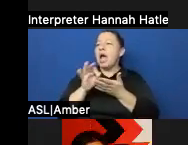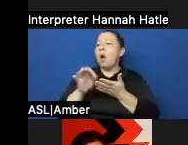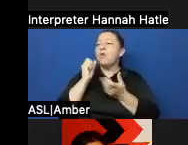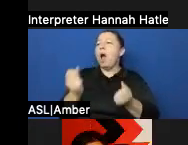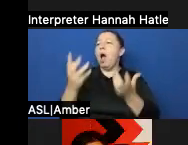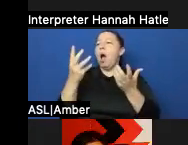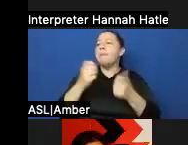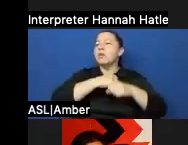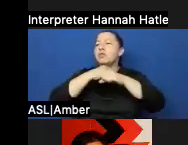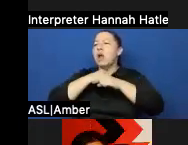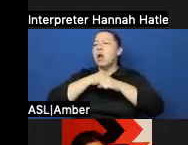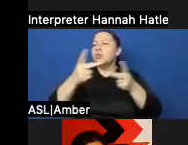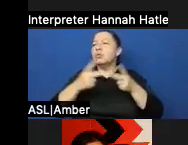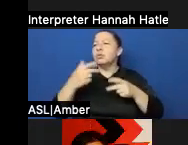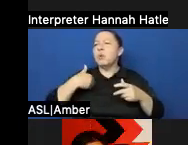Anyone?